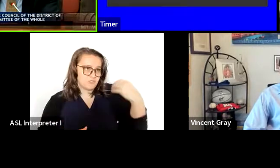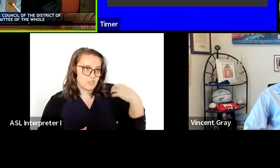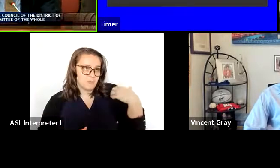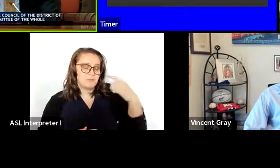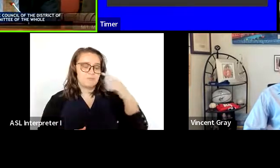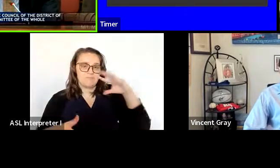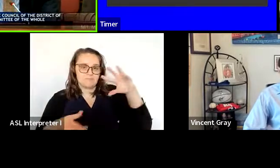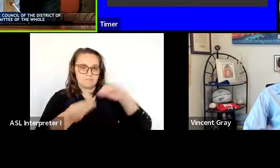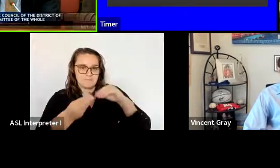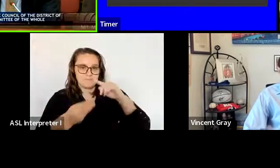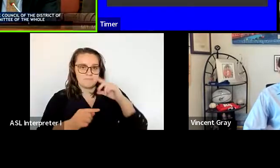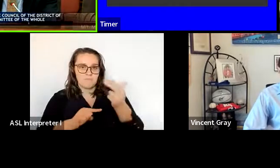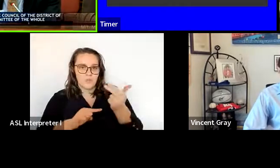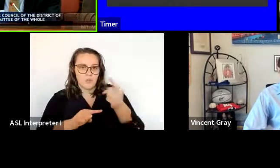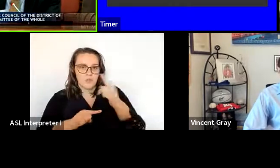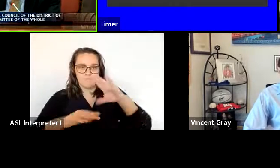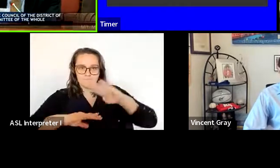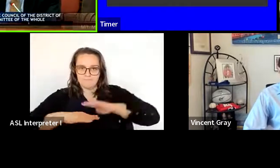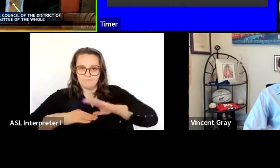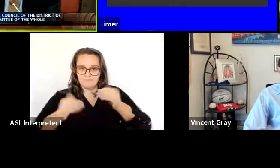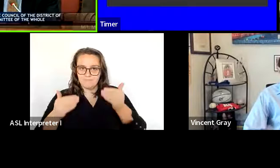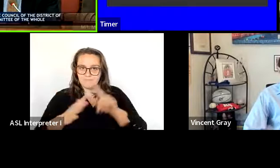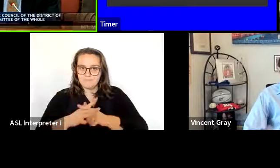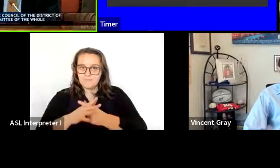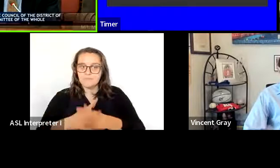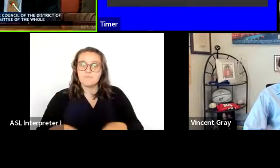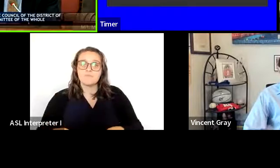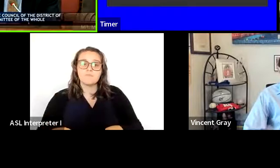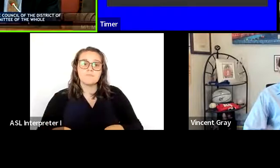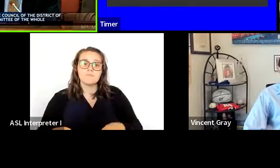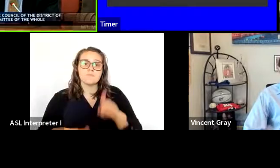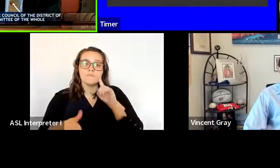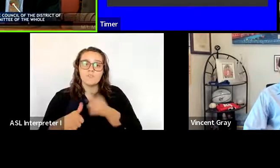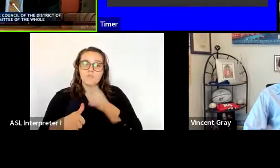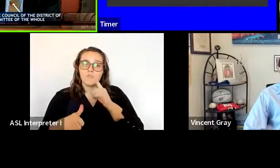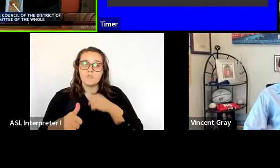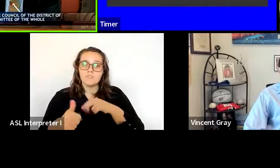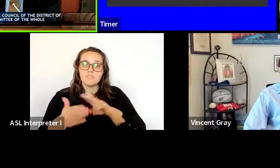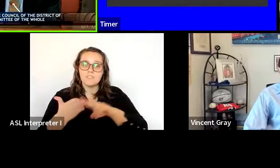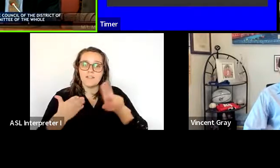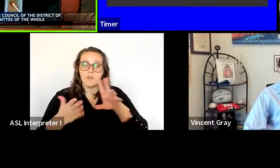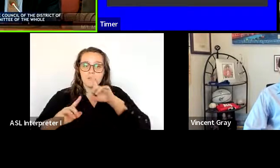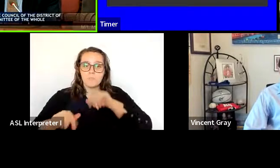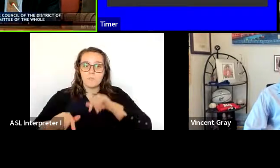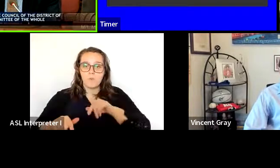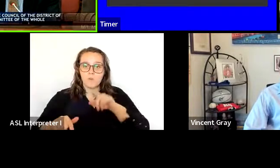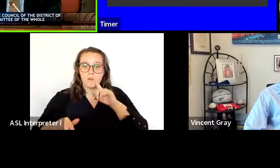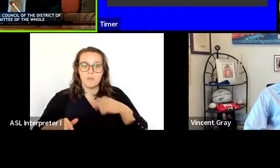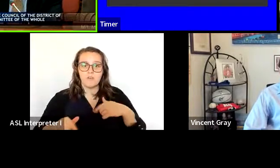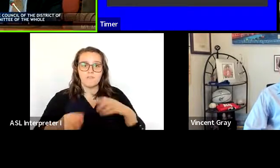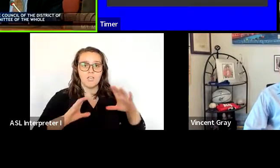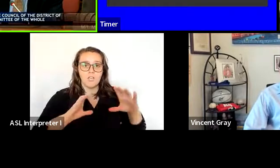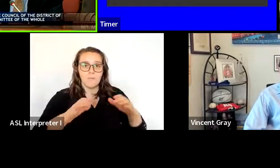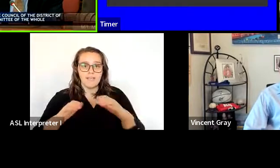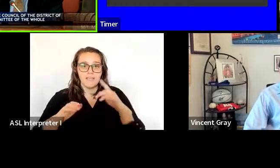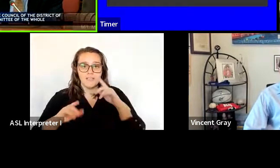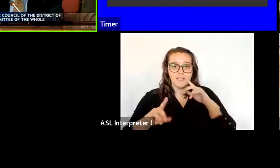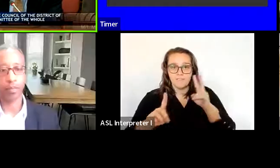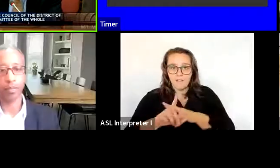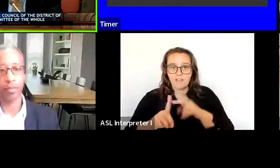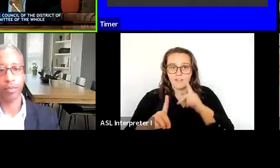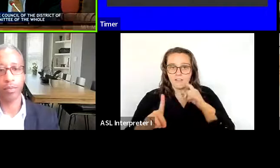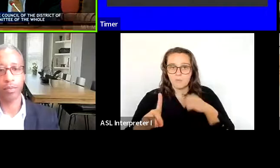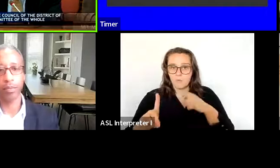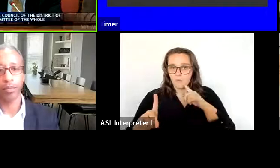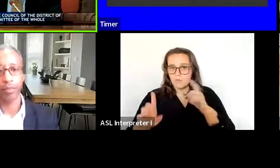Thank you, Mr. Cash. We have the Secretary's report of committee filings. I'm going to recognize the Chair Pro Tem,